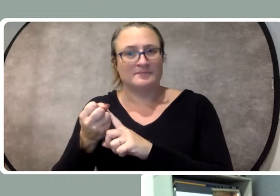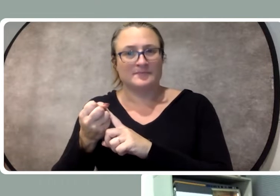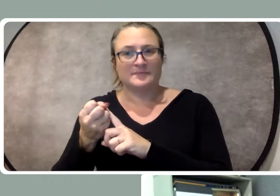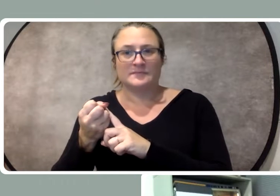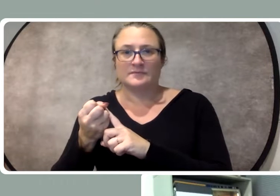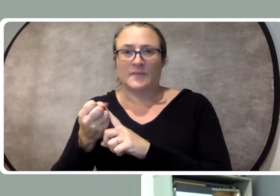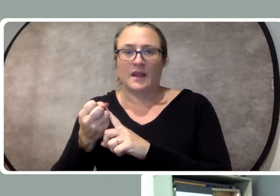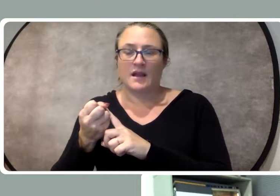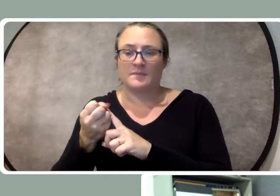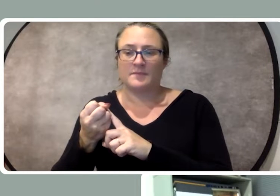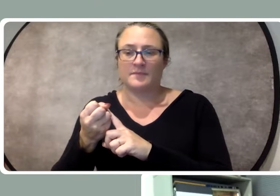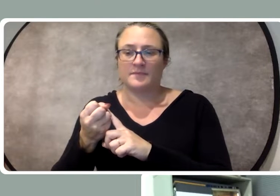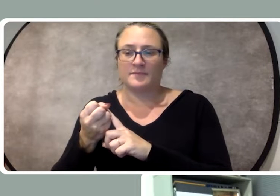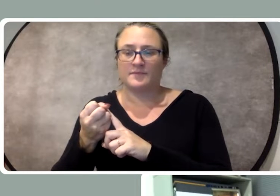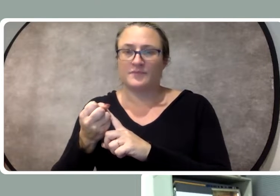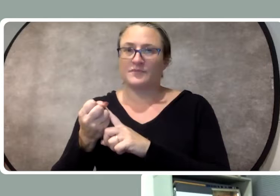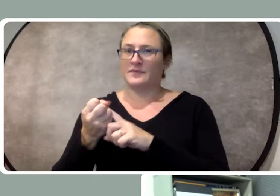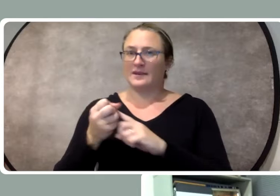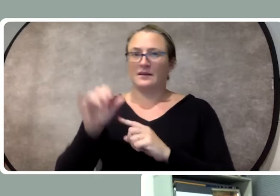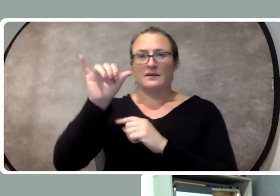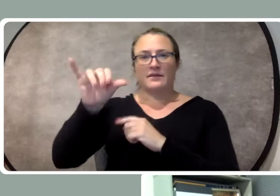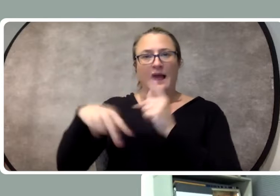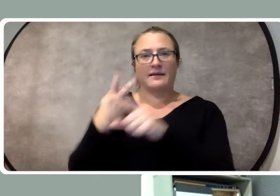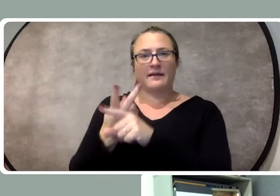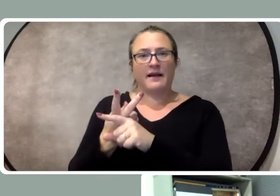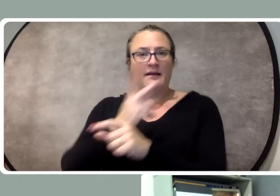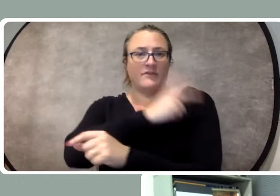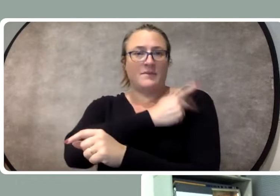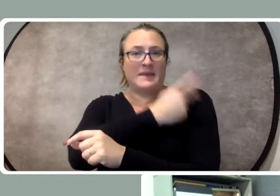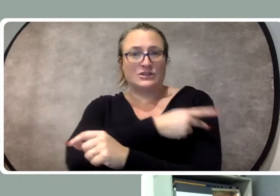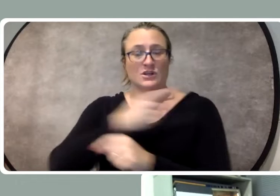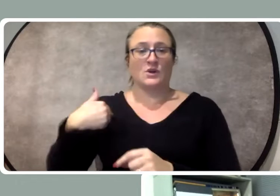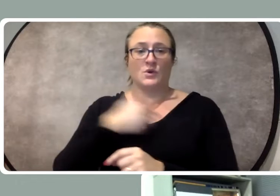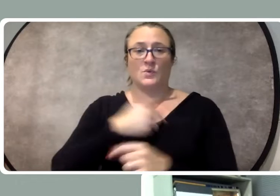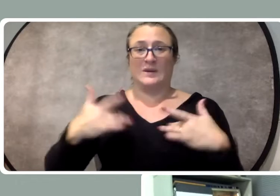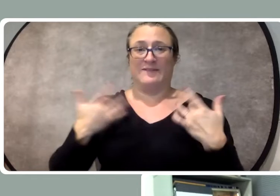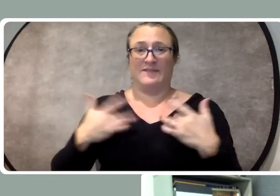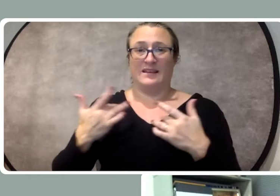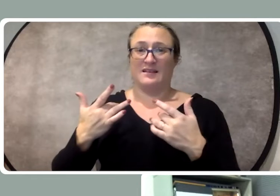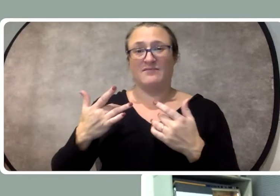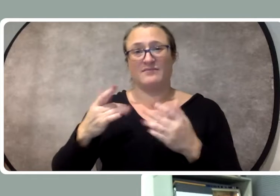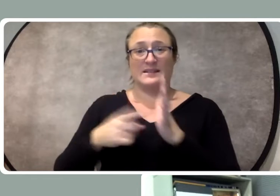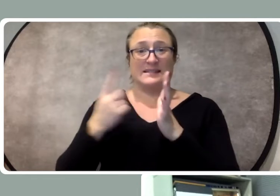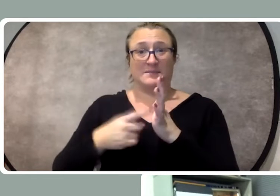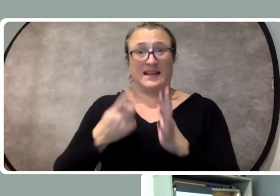what we believe in such patients is that it actually might be a completely second